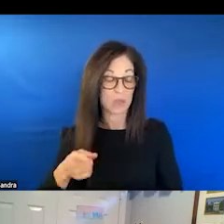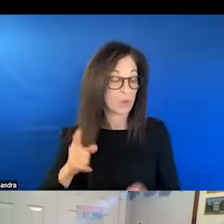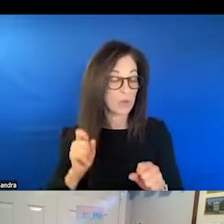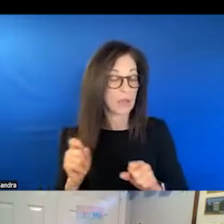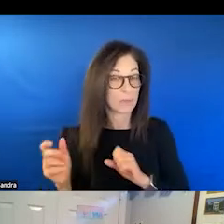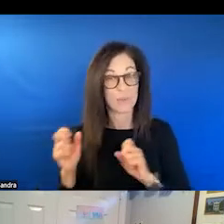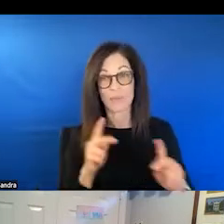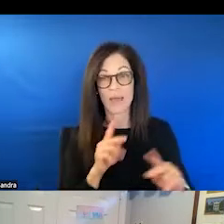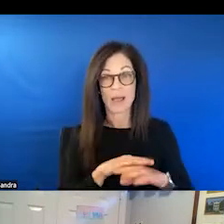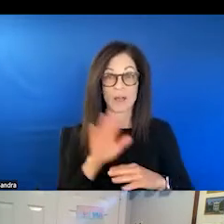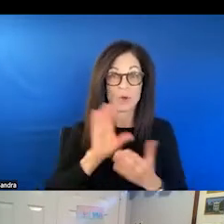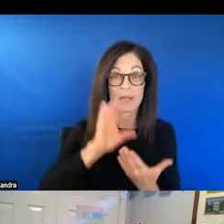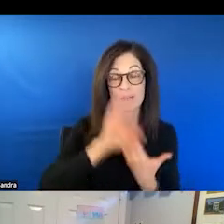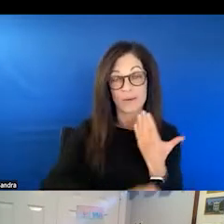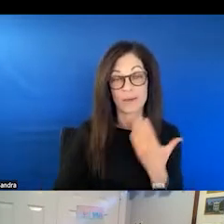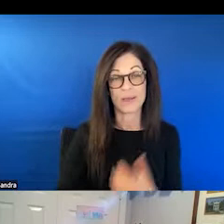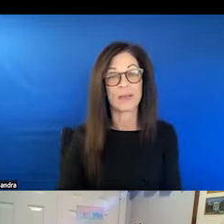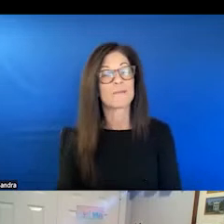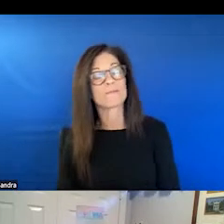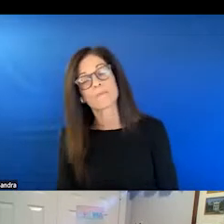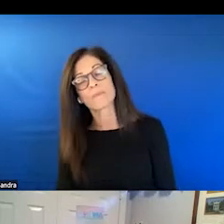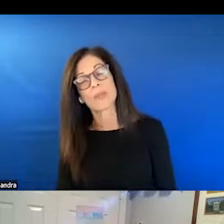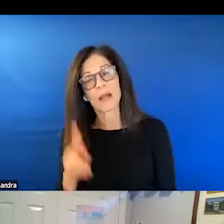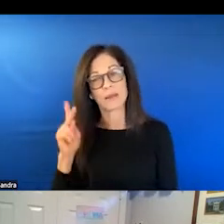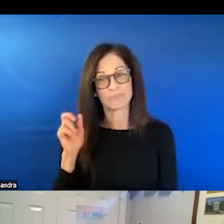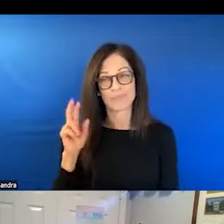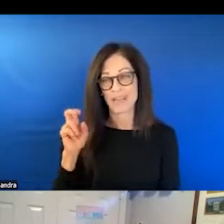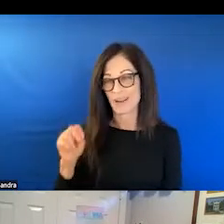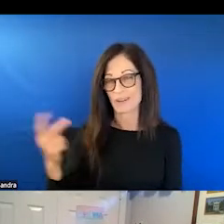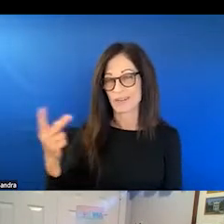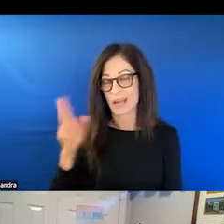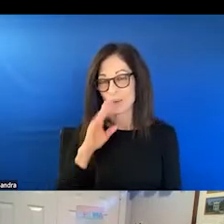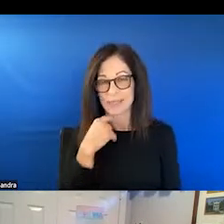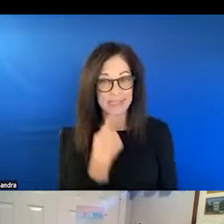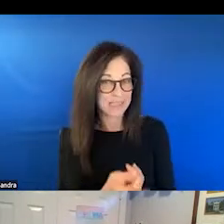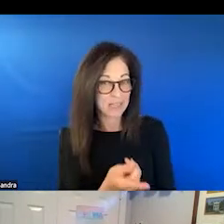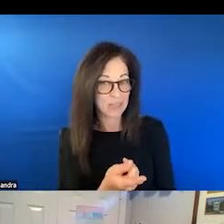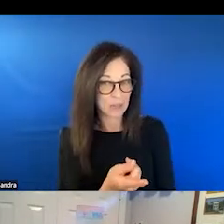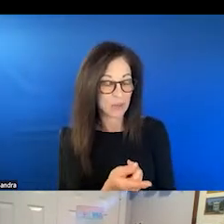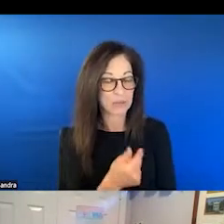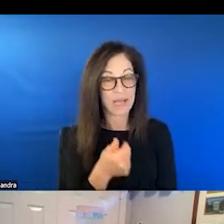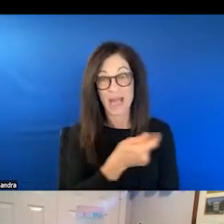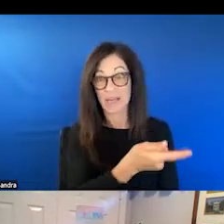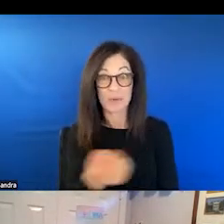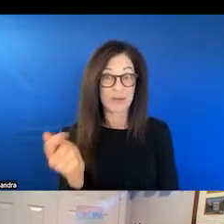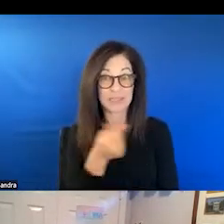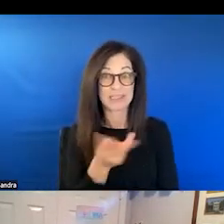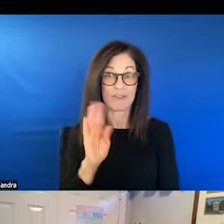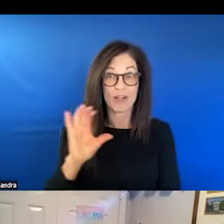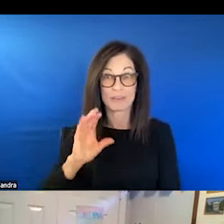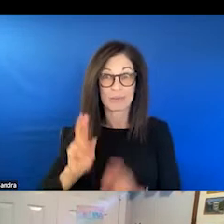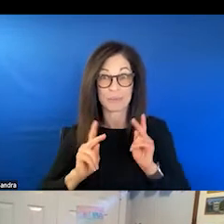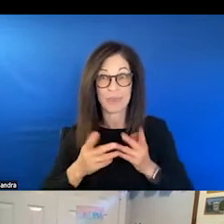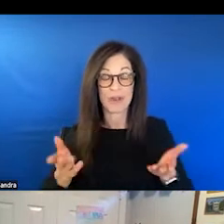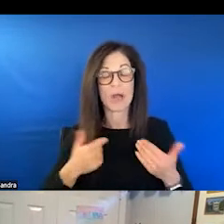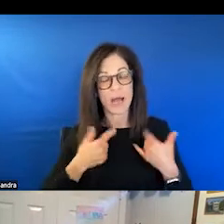back onto your calendars. And Karen, I will tell you, from me to you and the several hundred people that are out there, I still